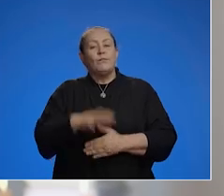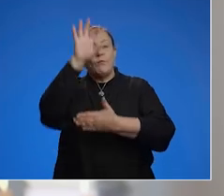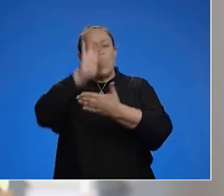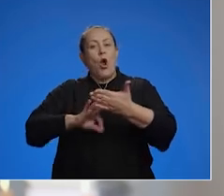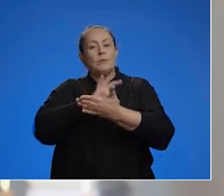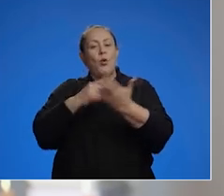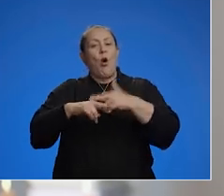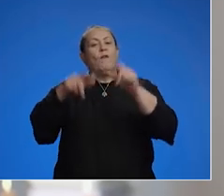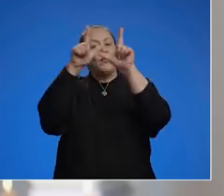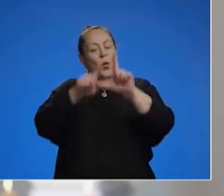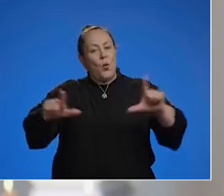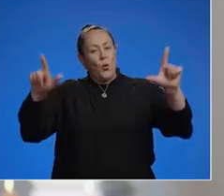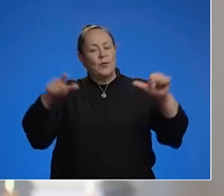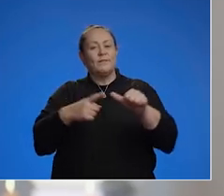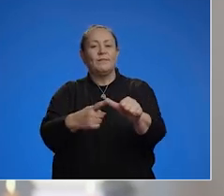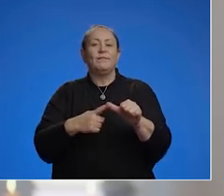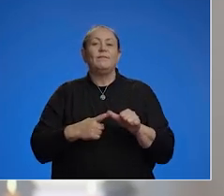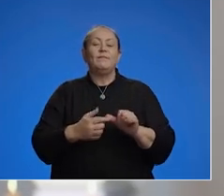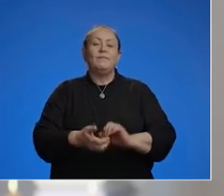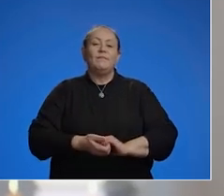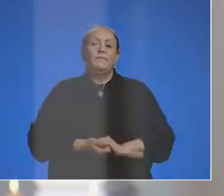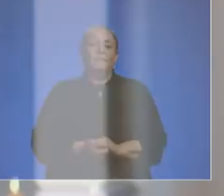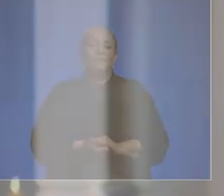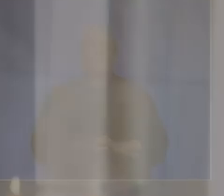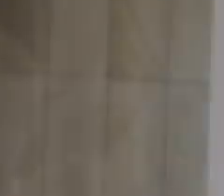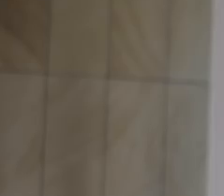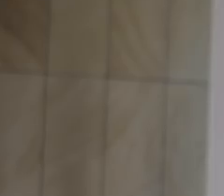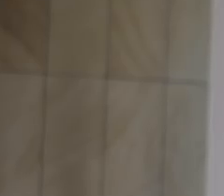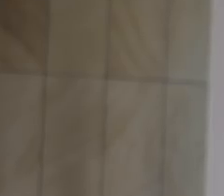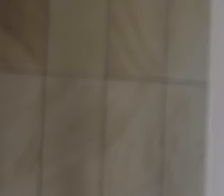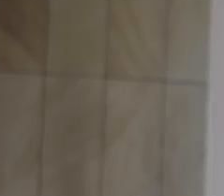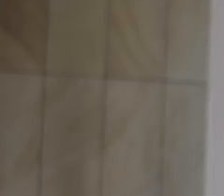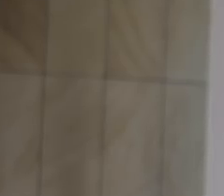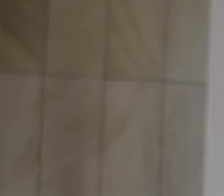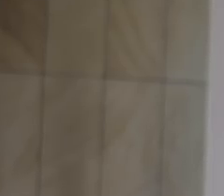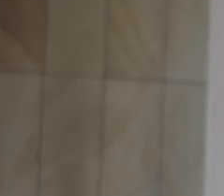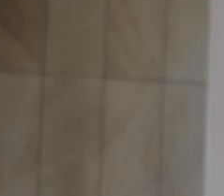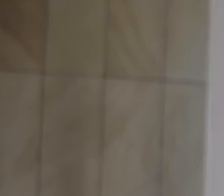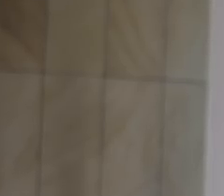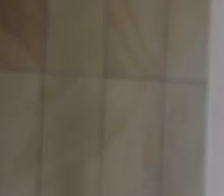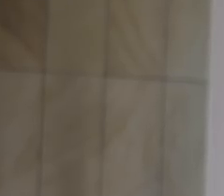The Gospel of the Lord. Praise to you, Lord Jesus Christ.